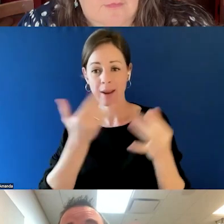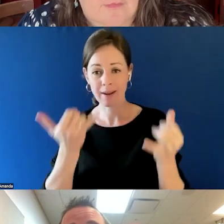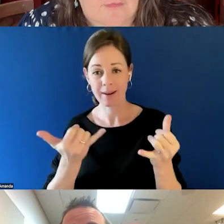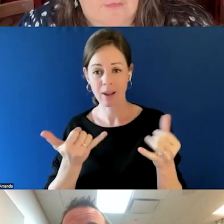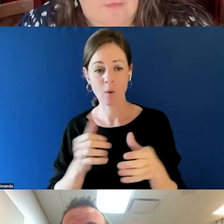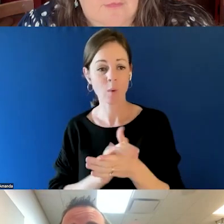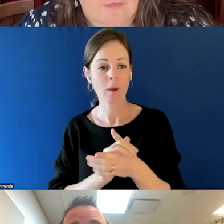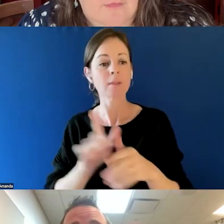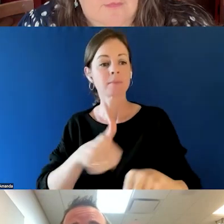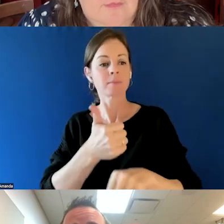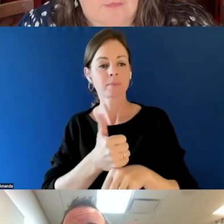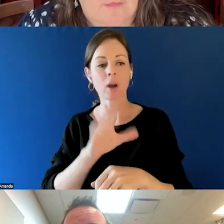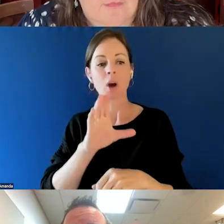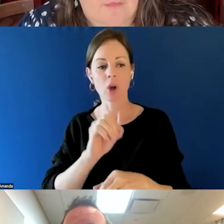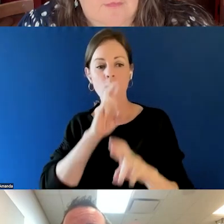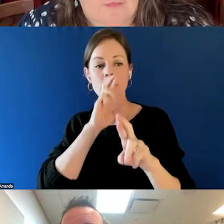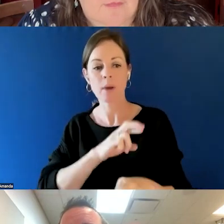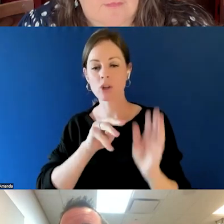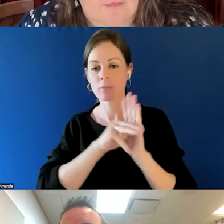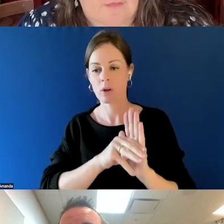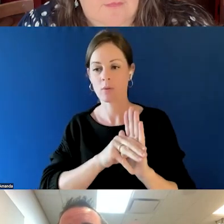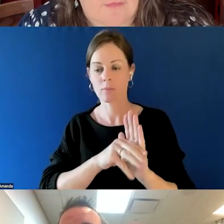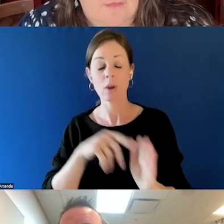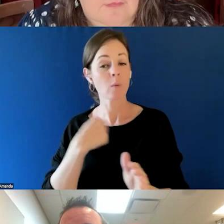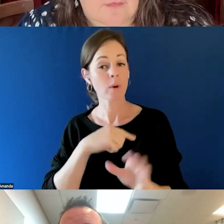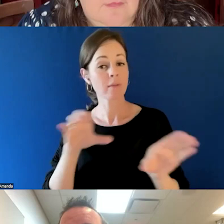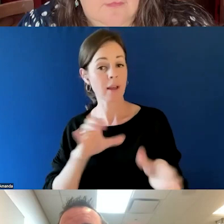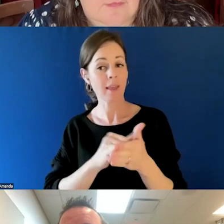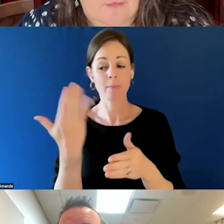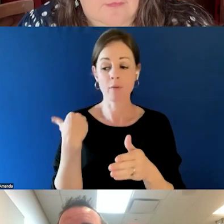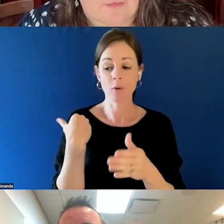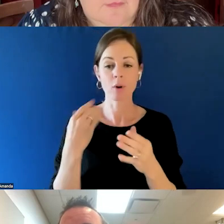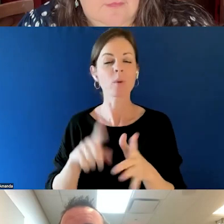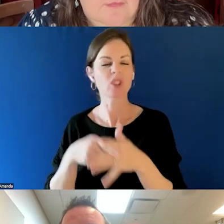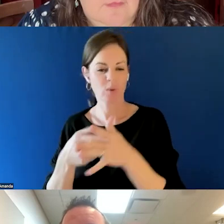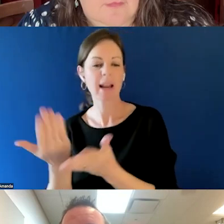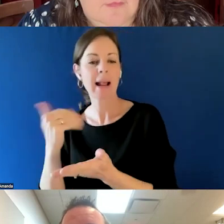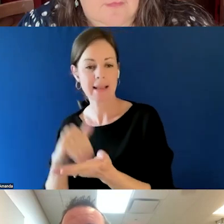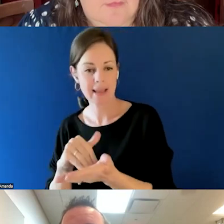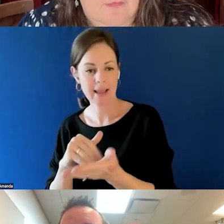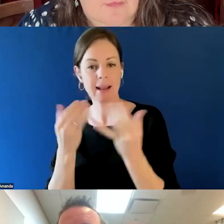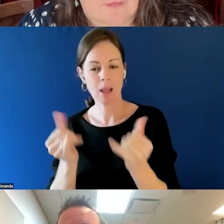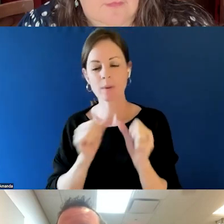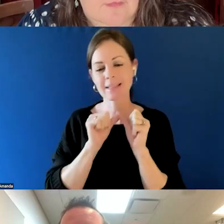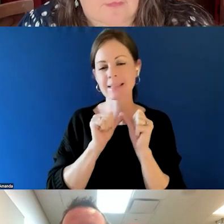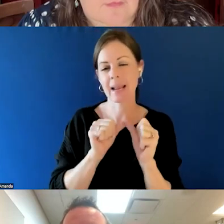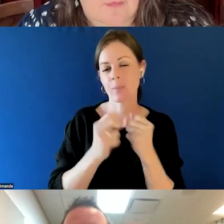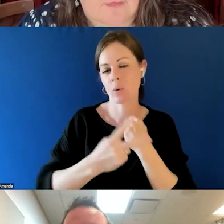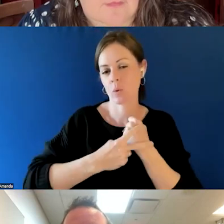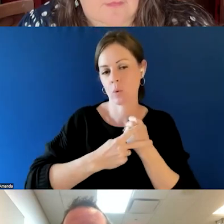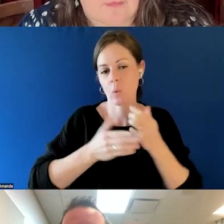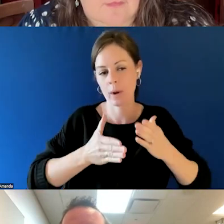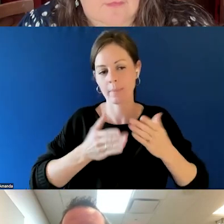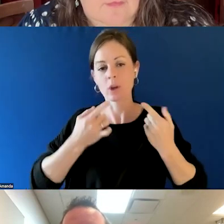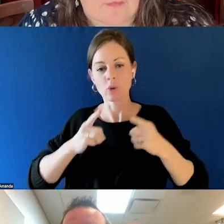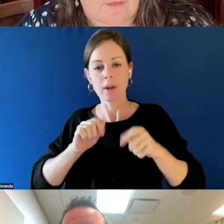standing up a co-responder model. We've done one before, and we're bringing one back online again in a sustainable way during the